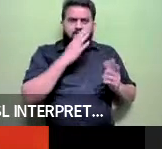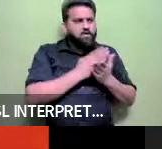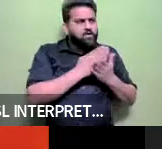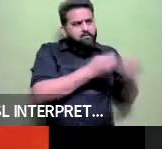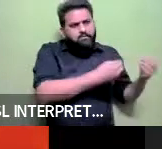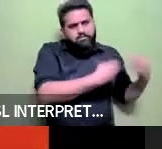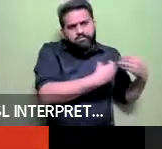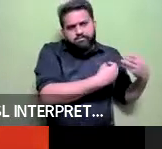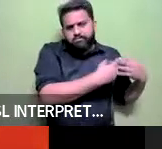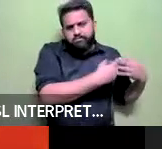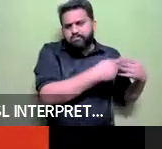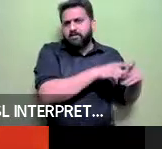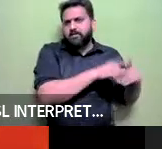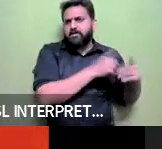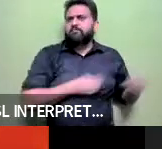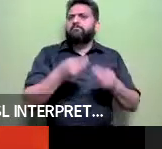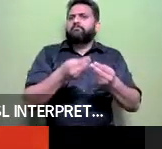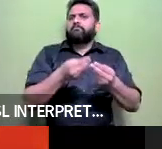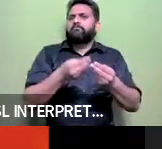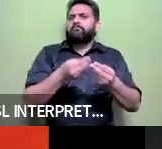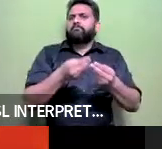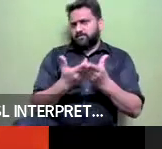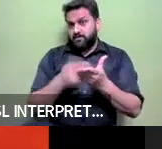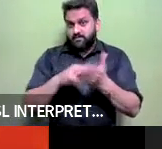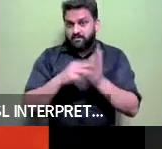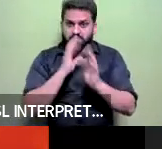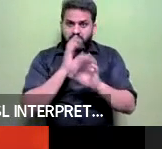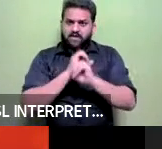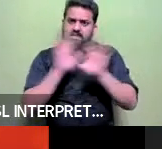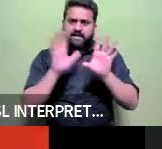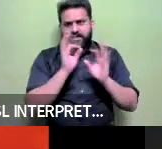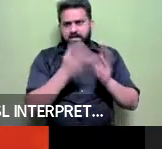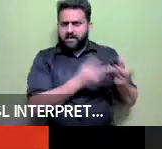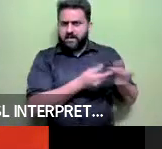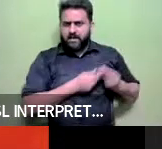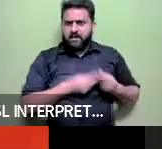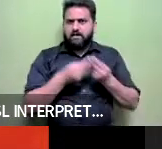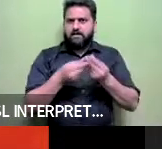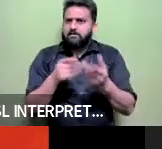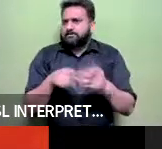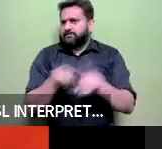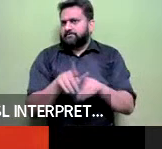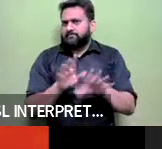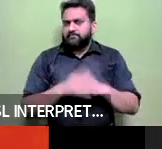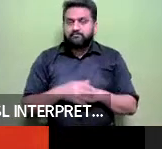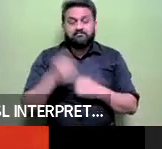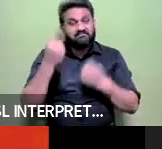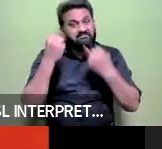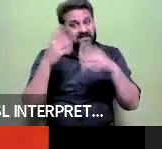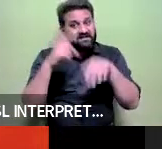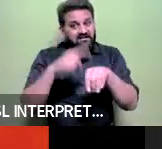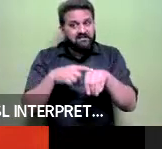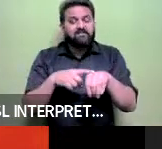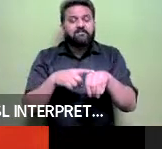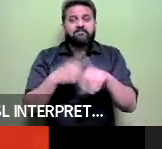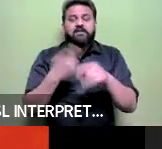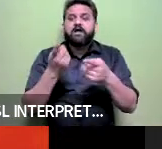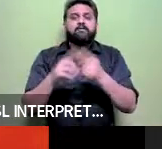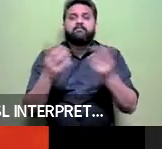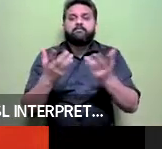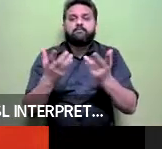you are using that one and use to the fullest, and that's what you rely on that. Many times it also happens that